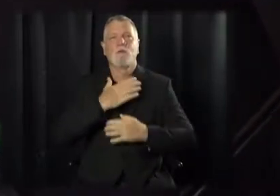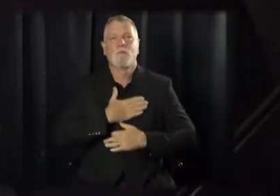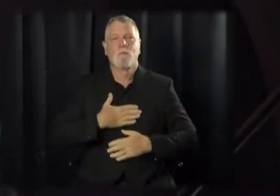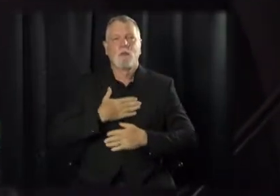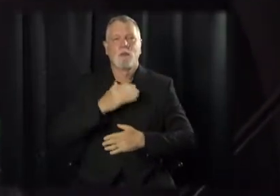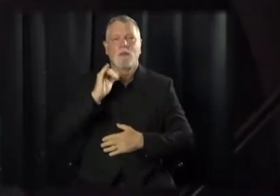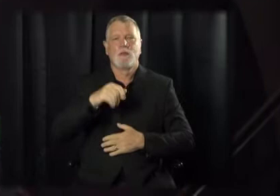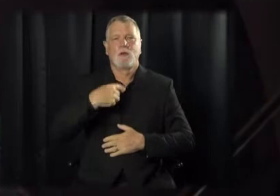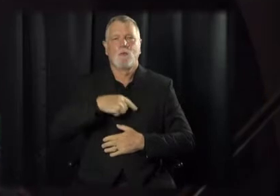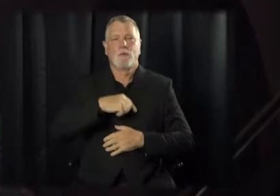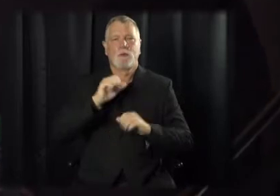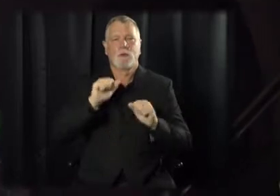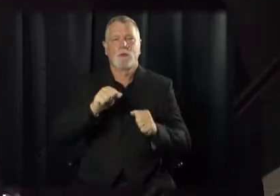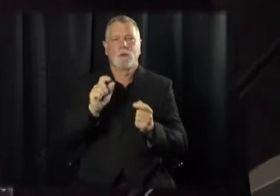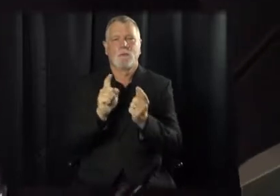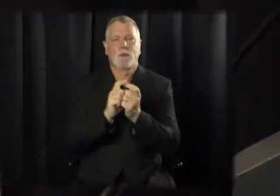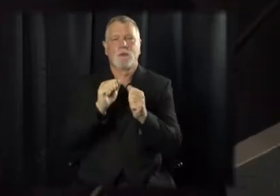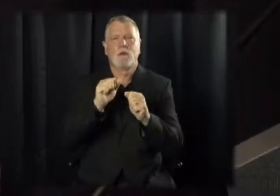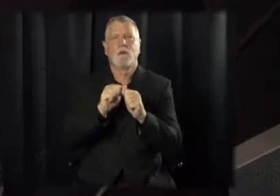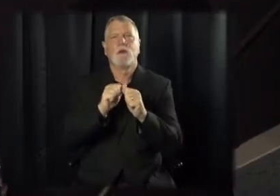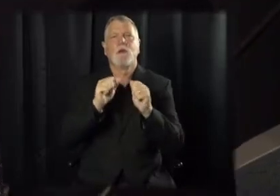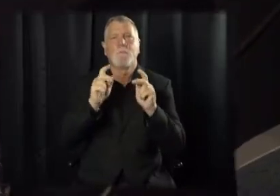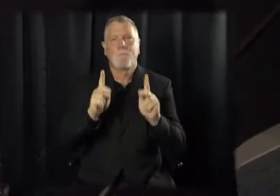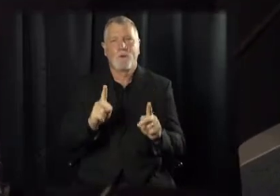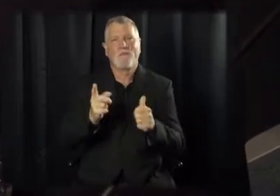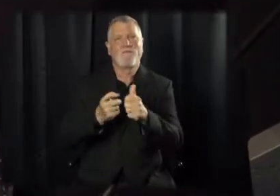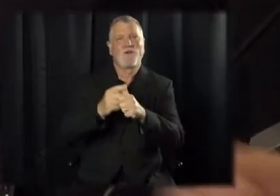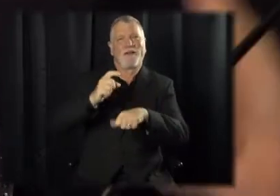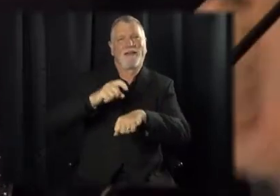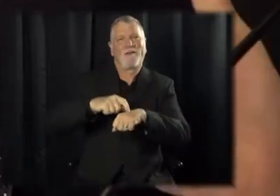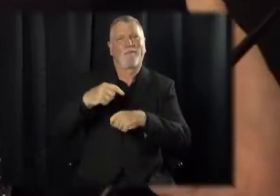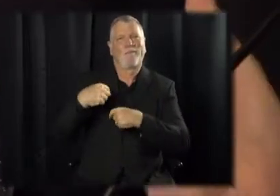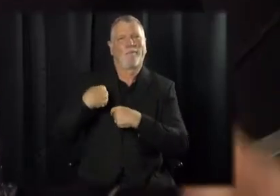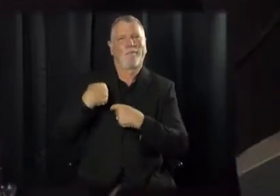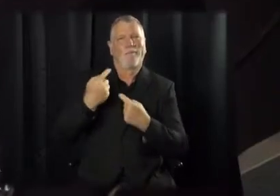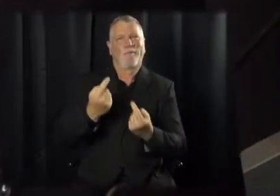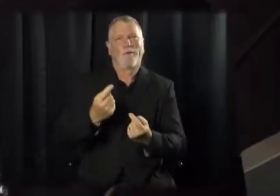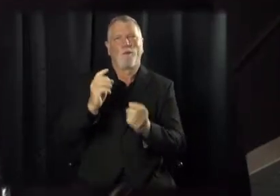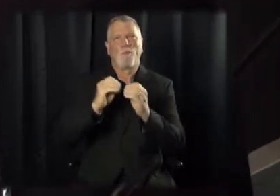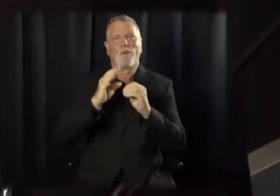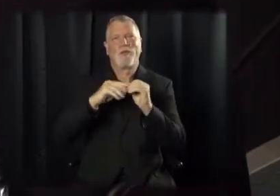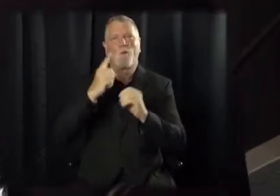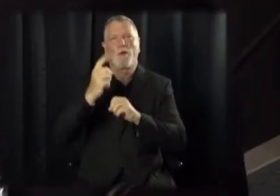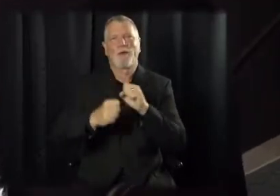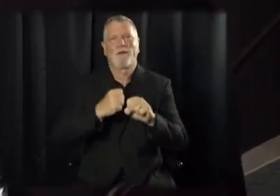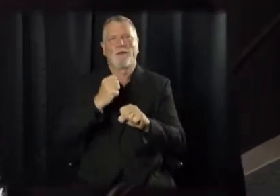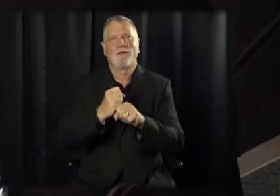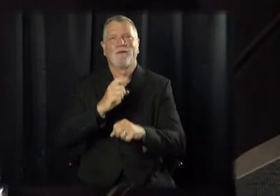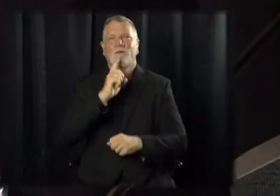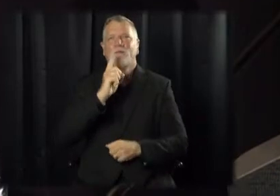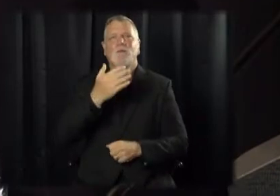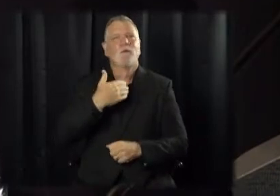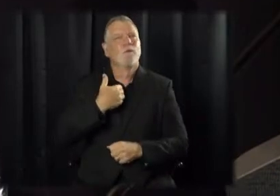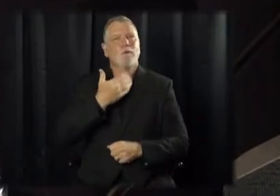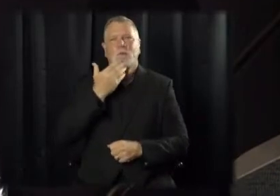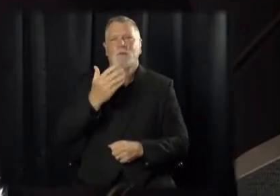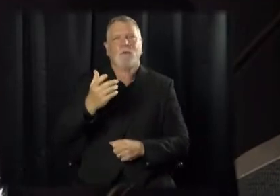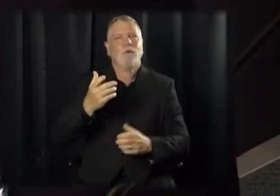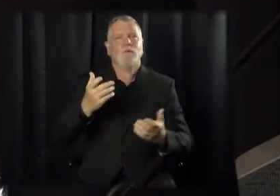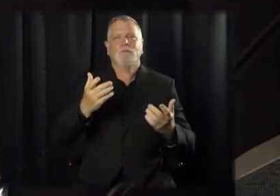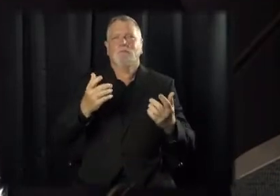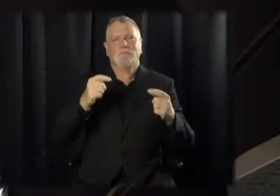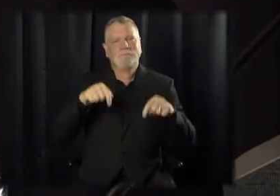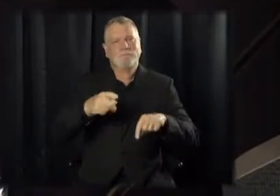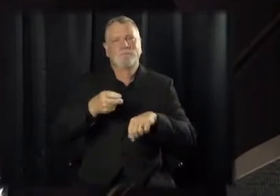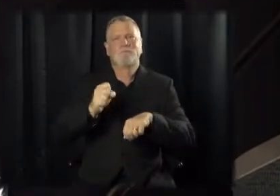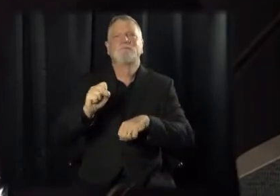pleased that we are able to meet in person again for the first time in over a year. It's a joy to be here in